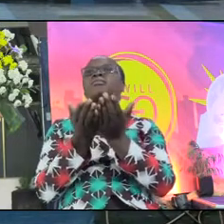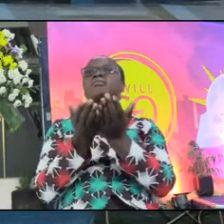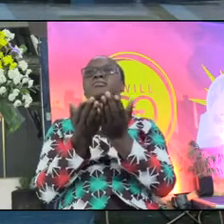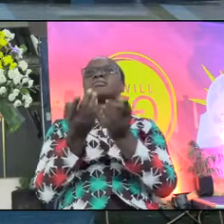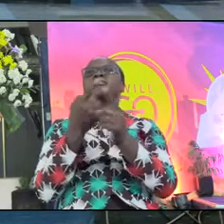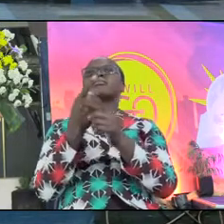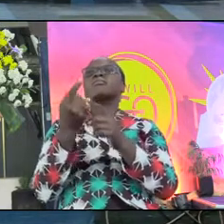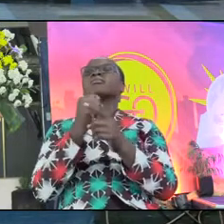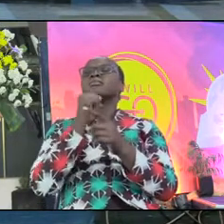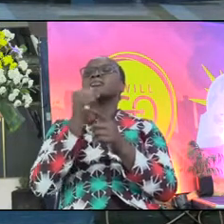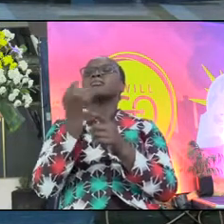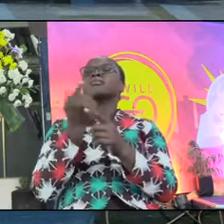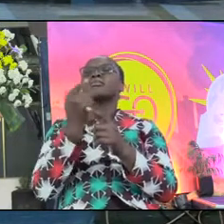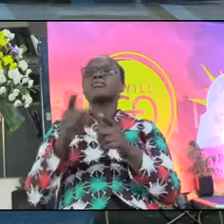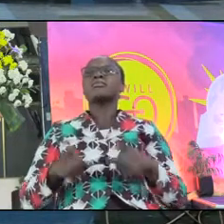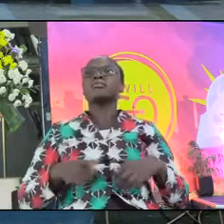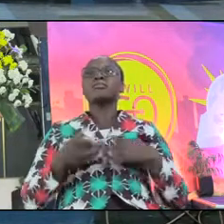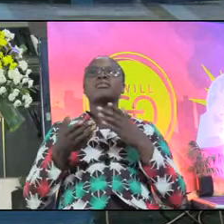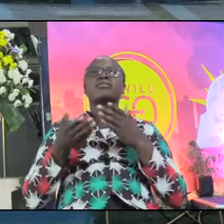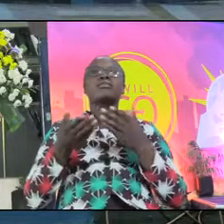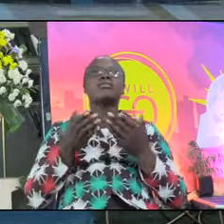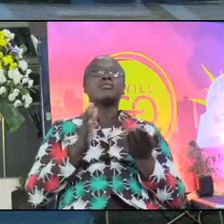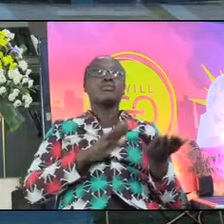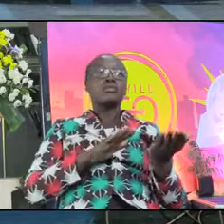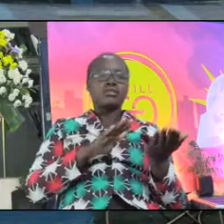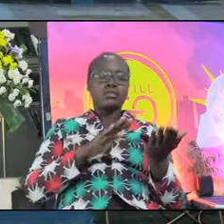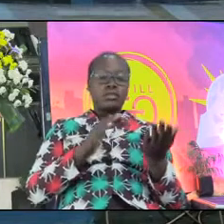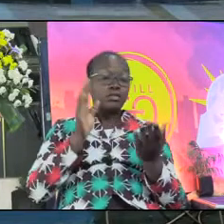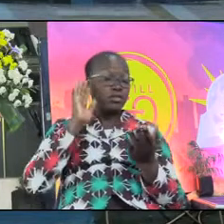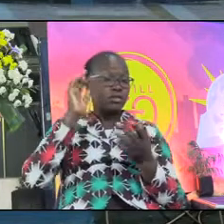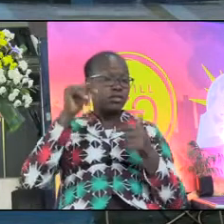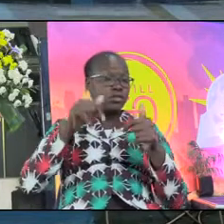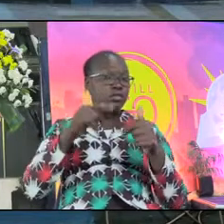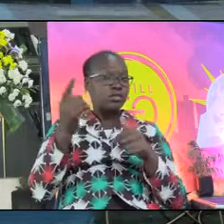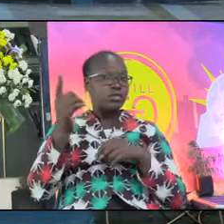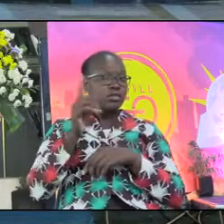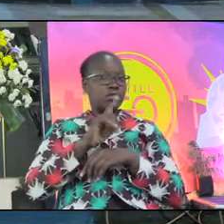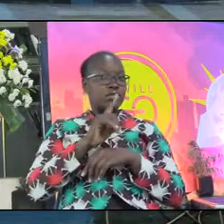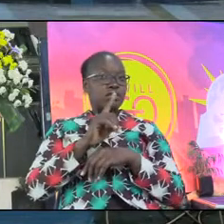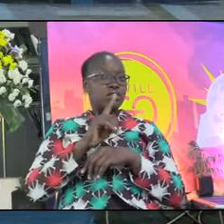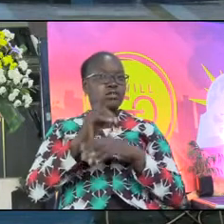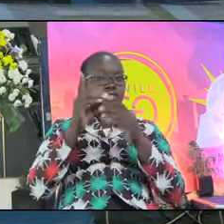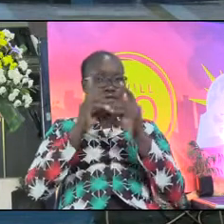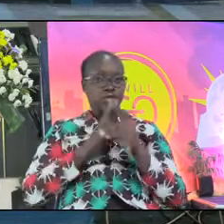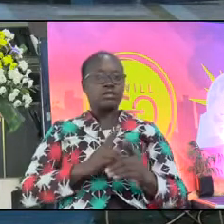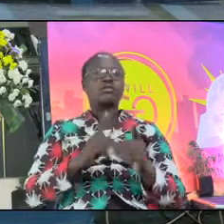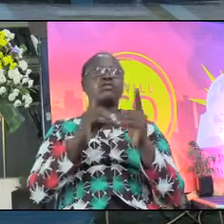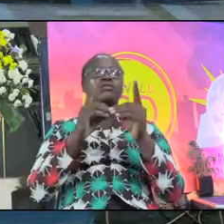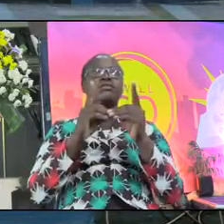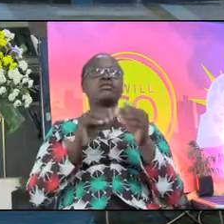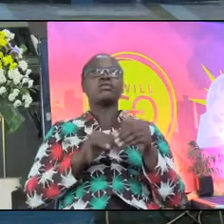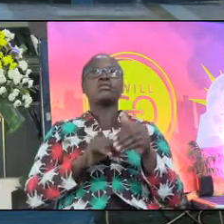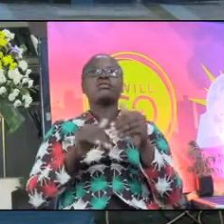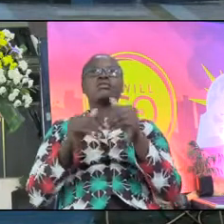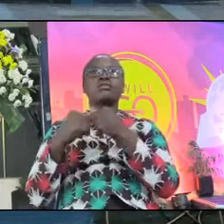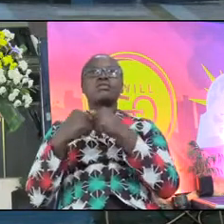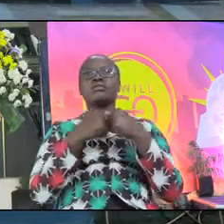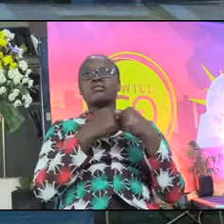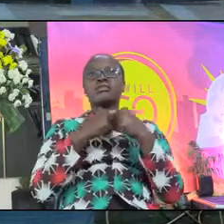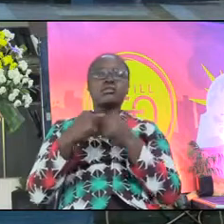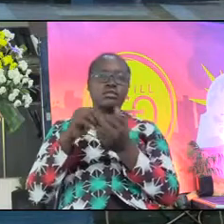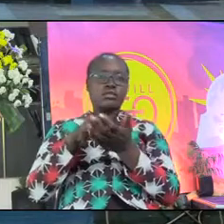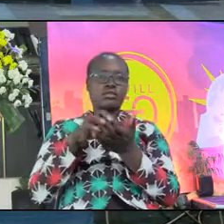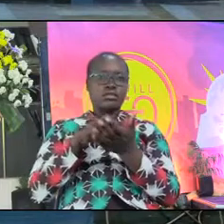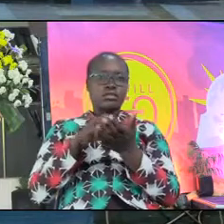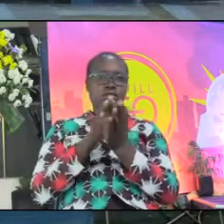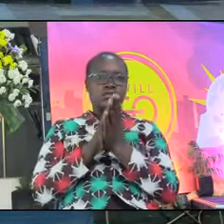not a single life will be lost. Hear me today. One day, the disciples were caught up in a storm